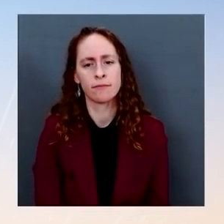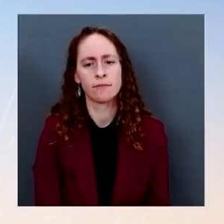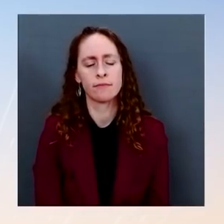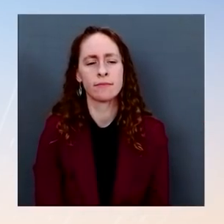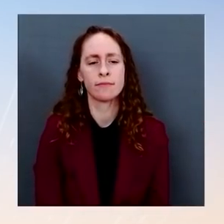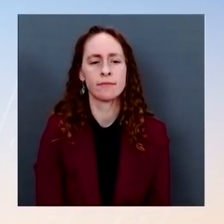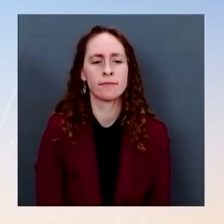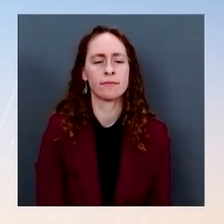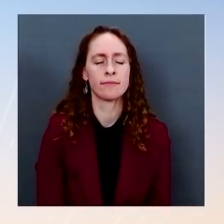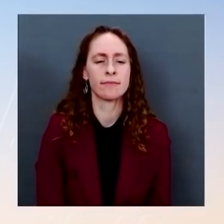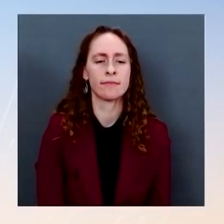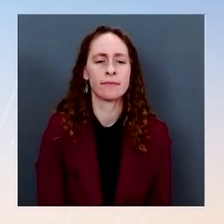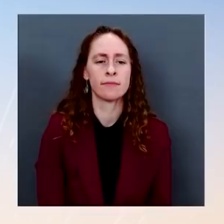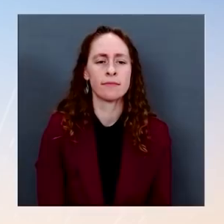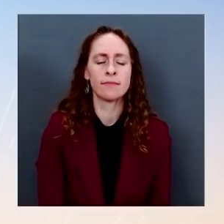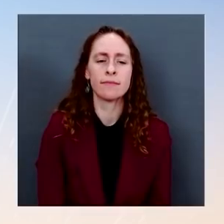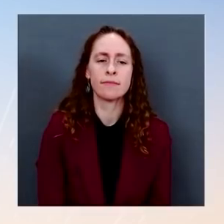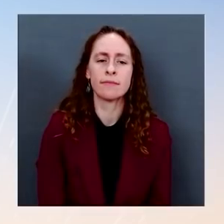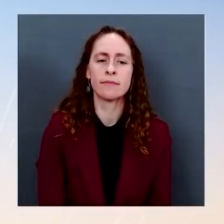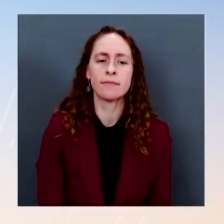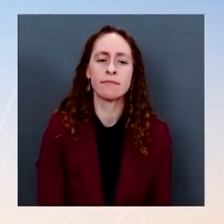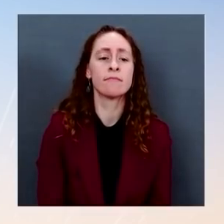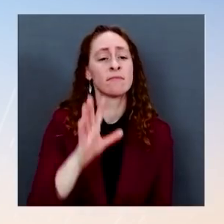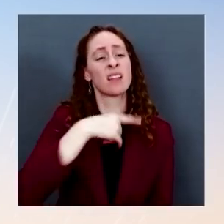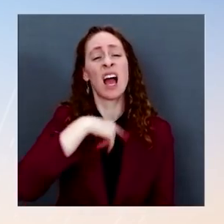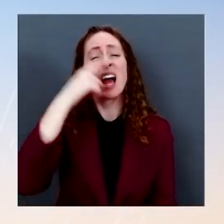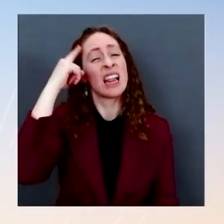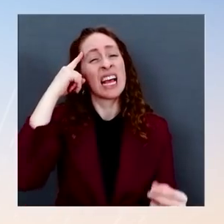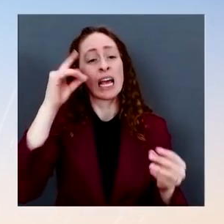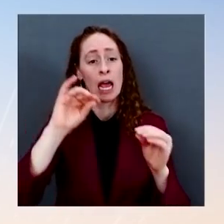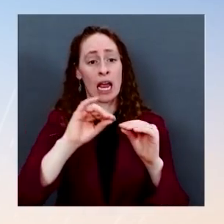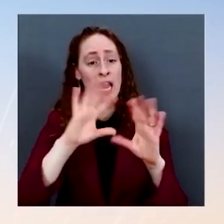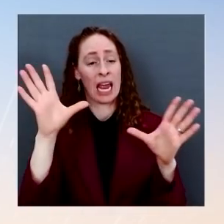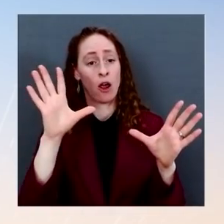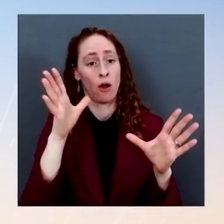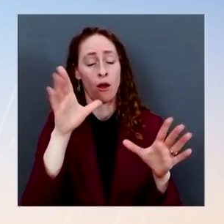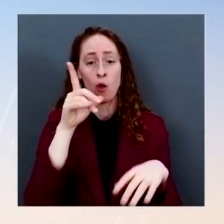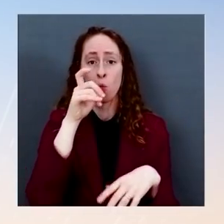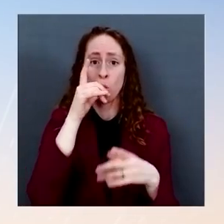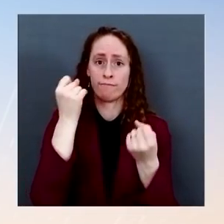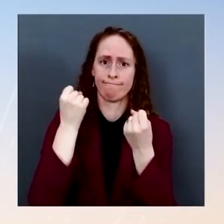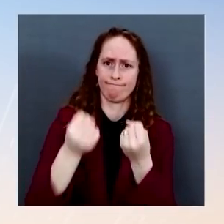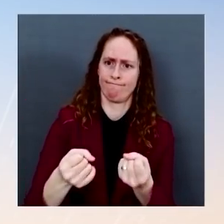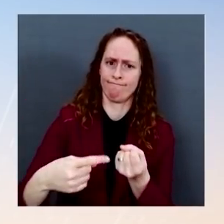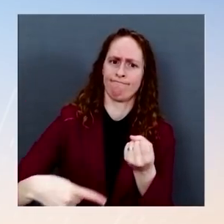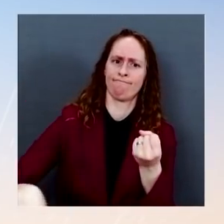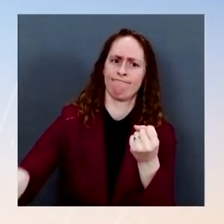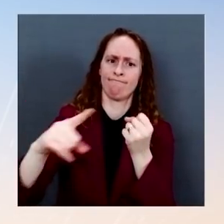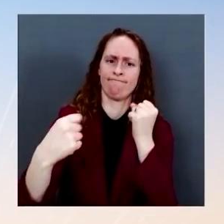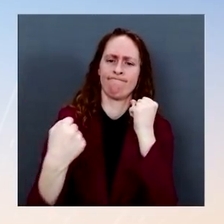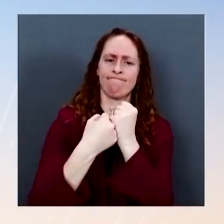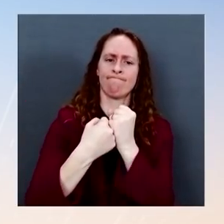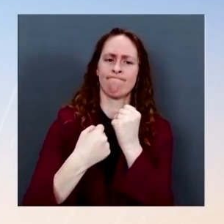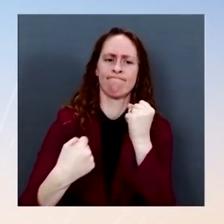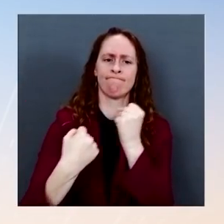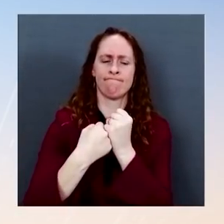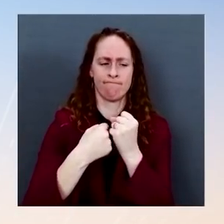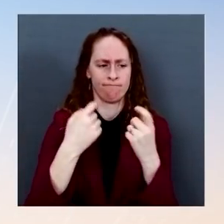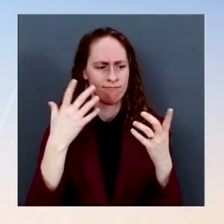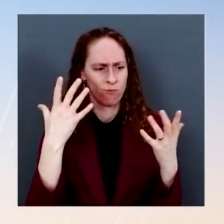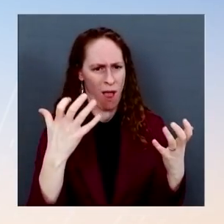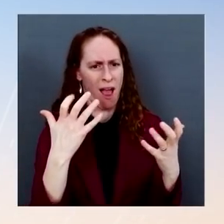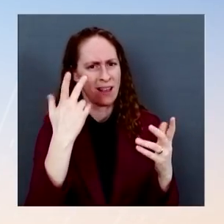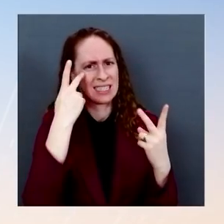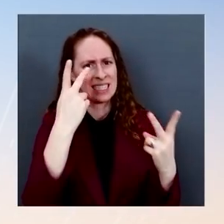is the vast majority of the Democratic caucus. That was not intended to be directive or hurtful, but to be a statement of